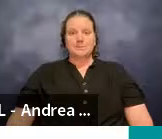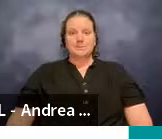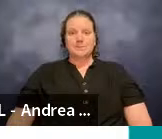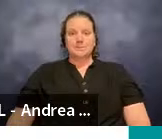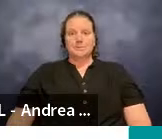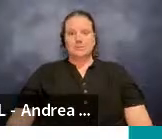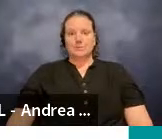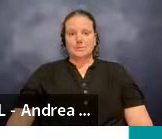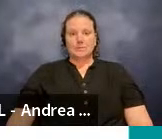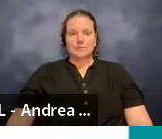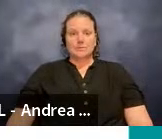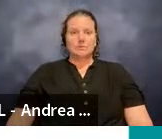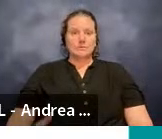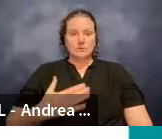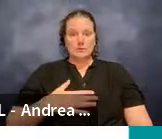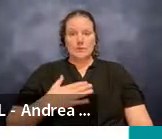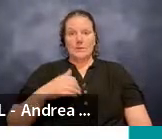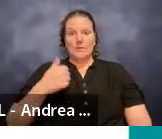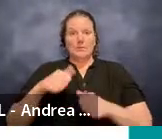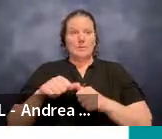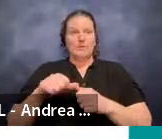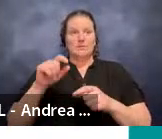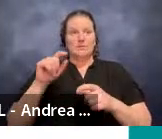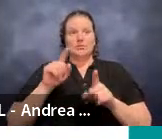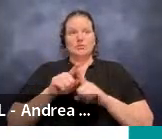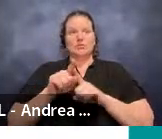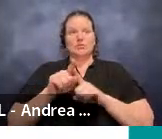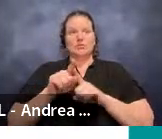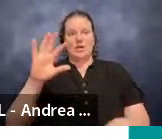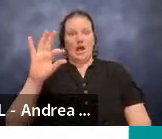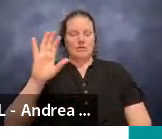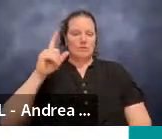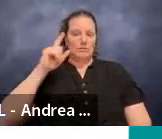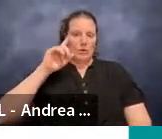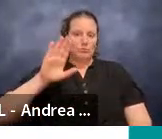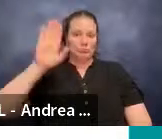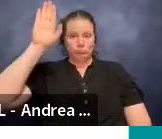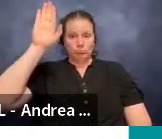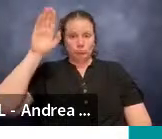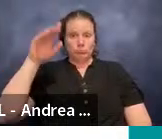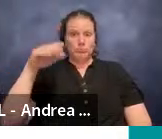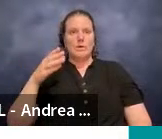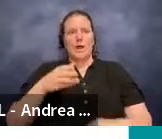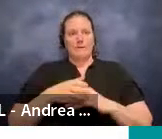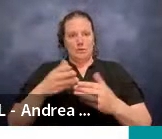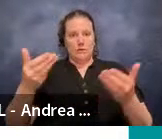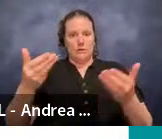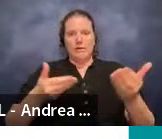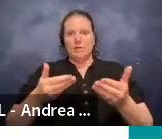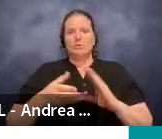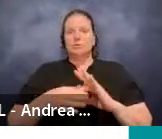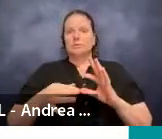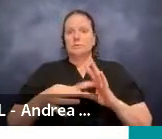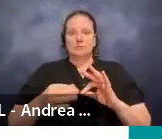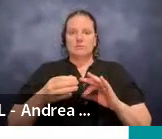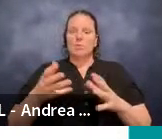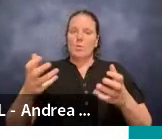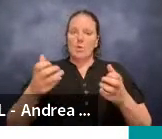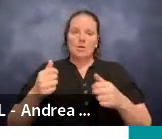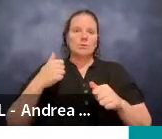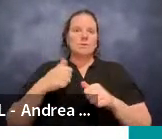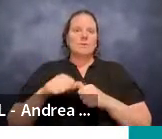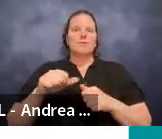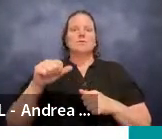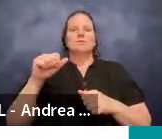674942. Please also remember to dial *9 to raise your hand. After you are invited to speak, you'll also want to remember to